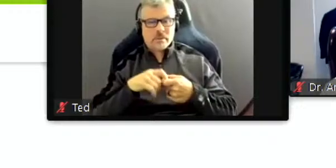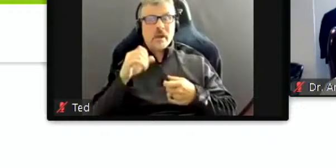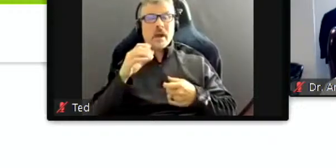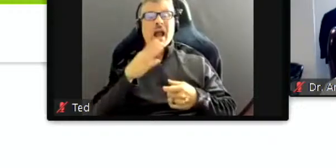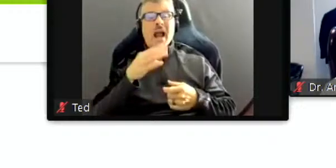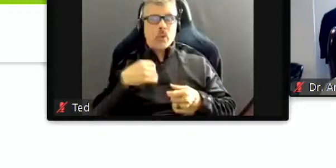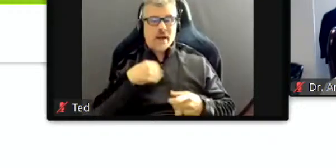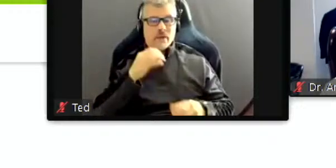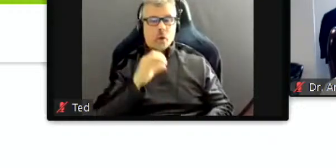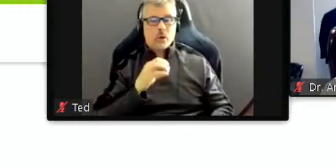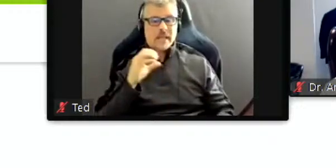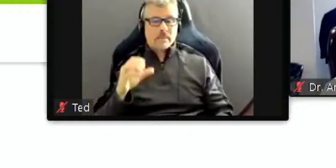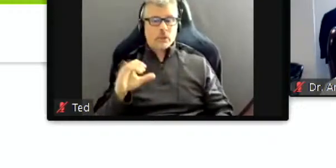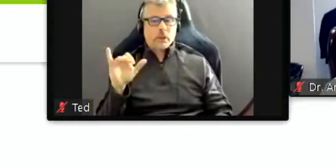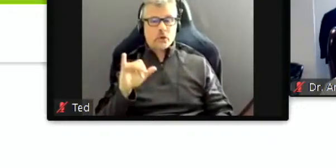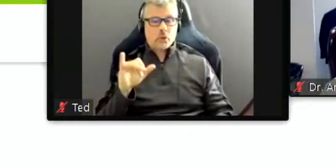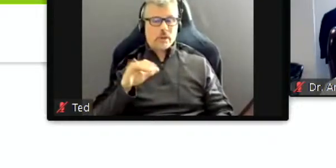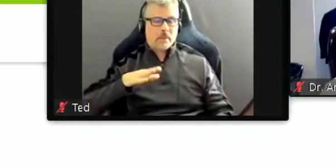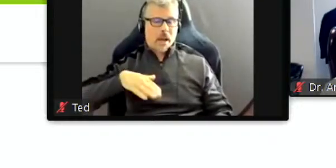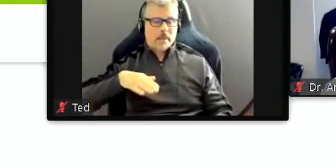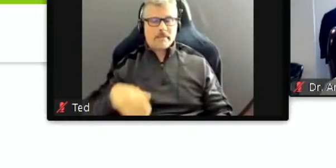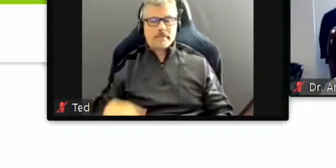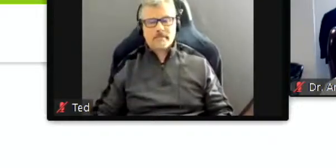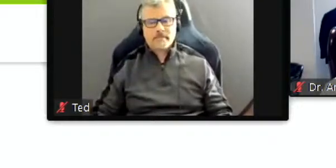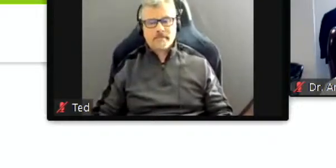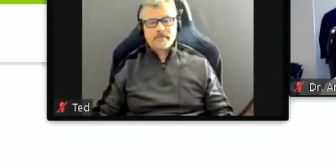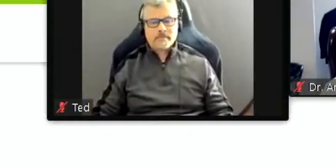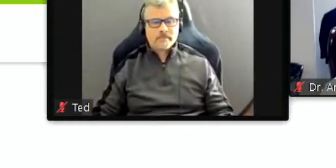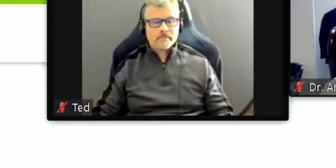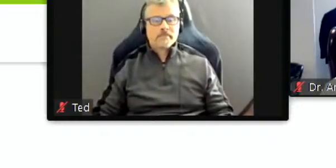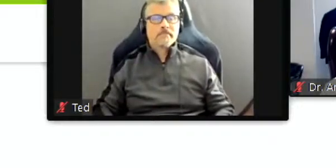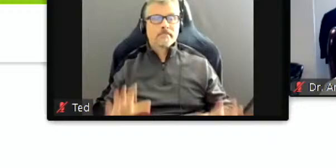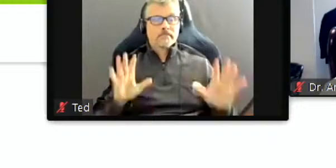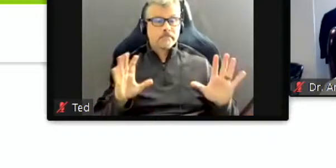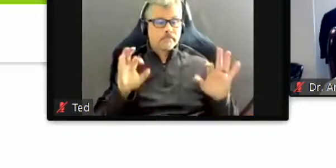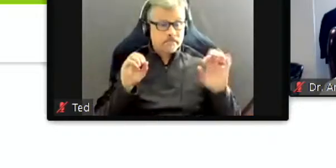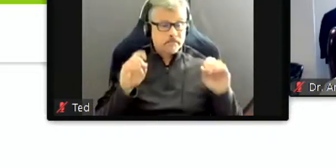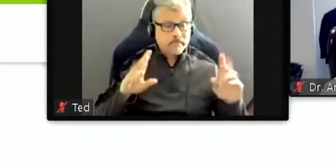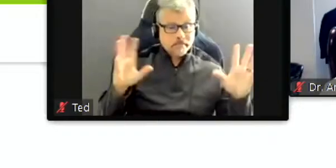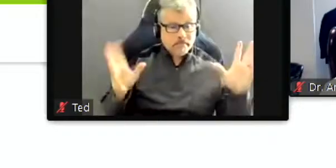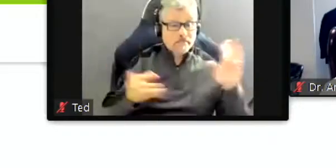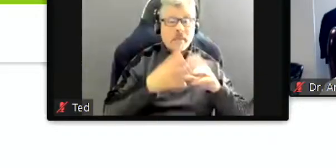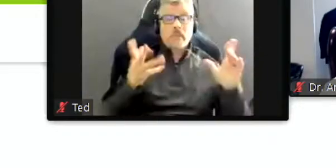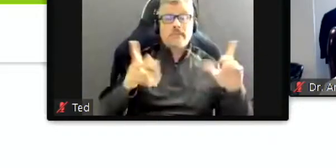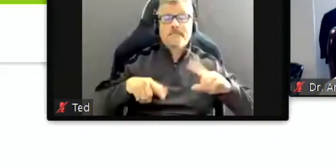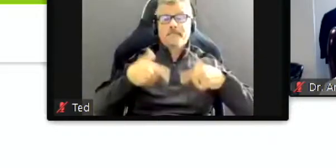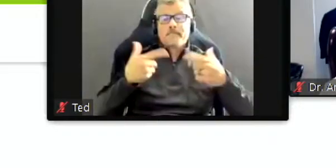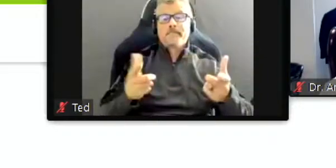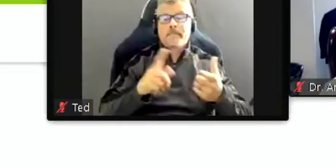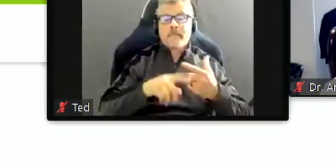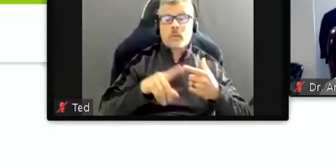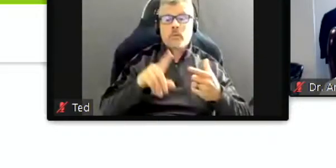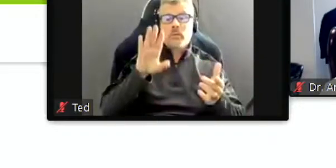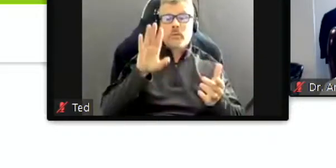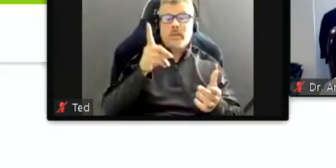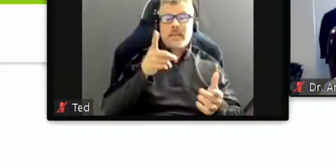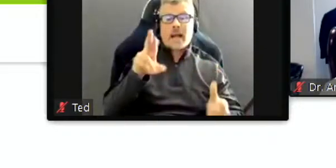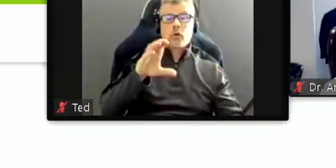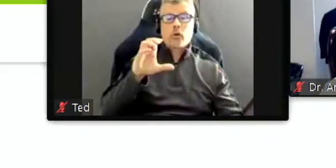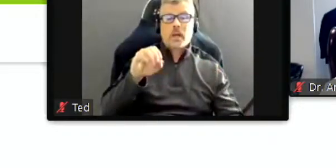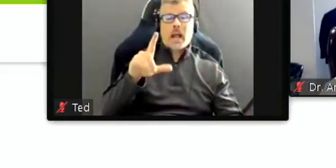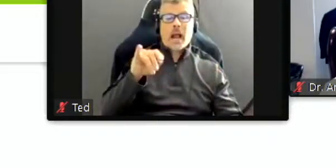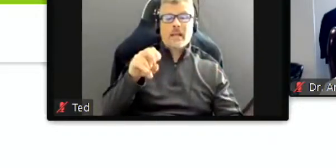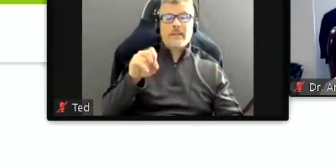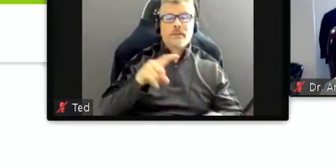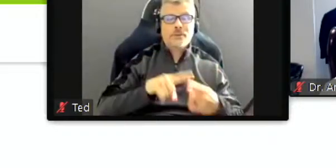available at the bottom of your screen. With all that being said, I will turn it over to Dr. Collins to get us